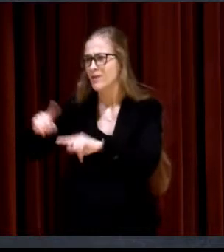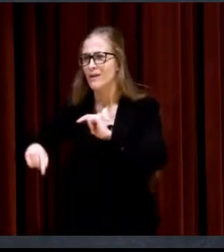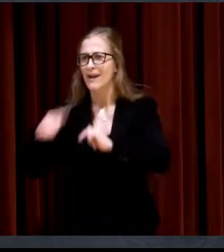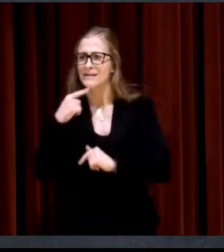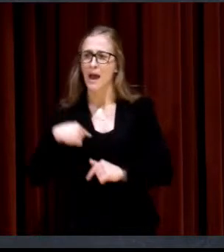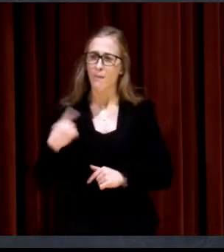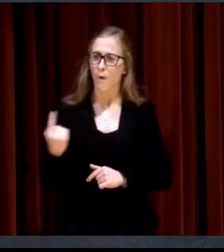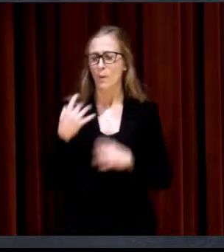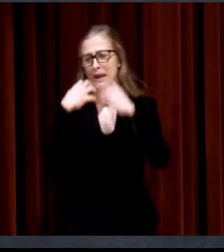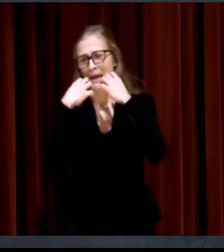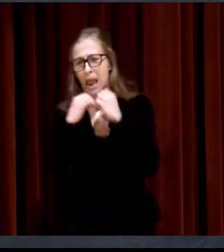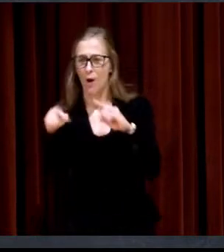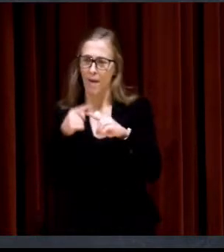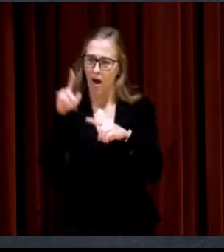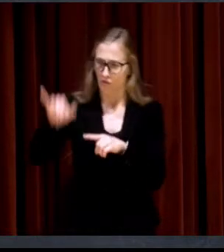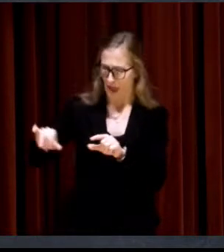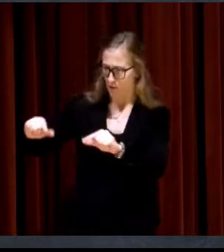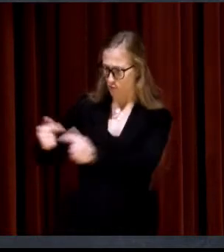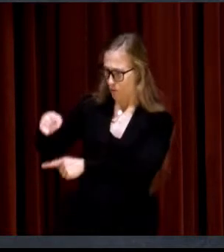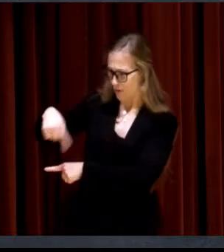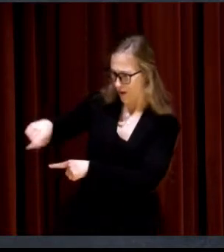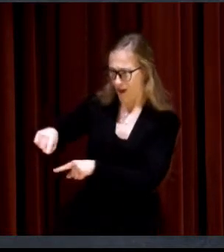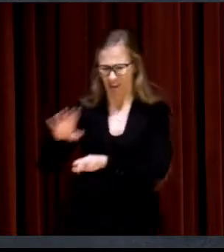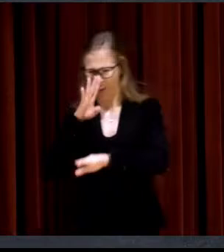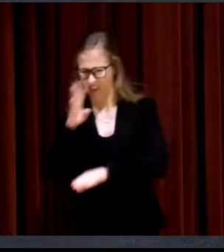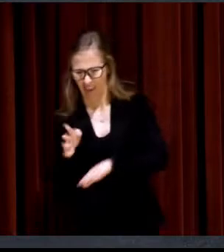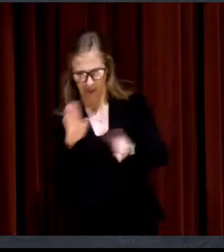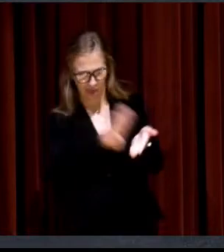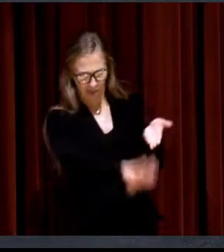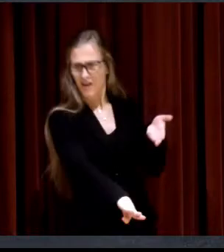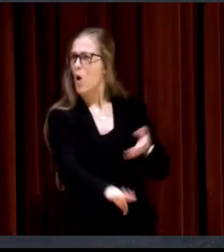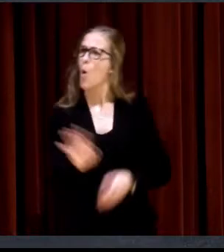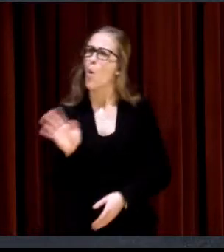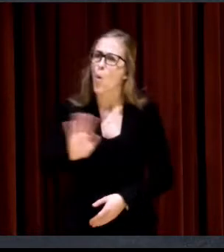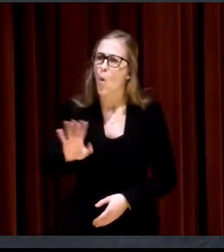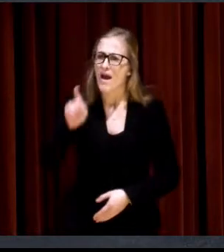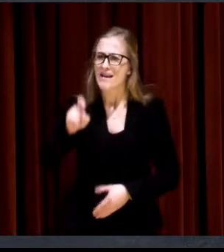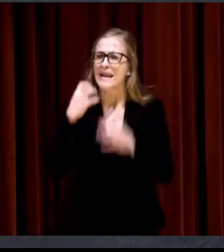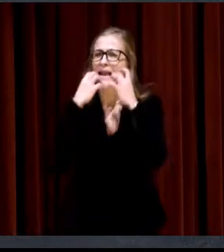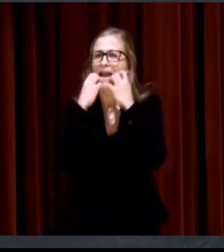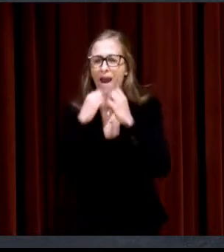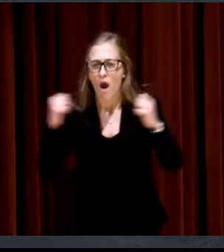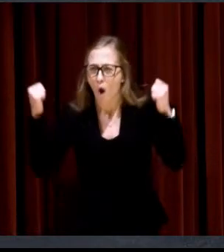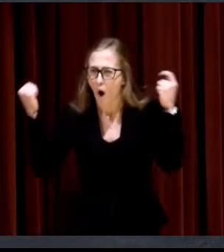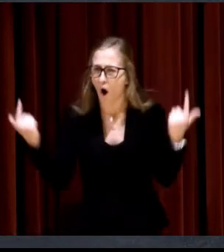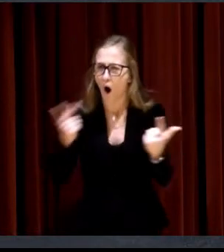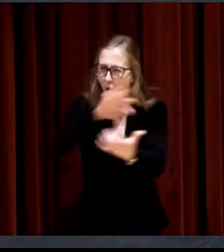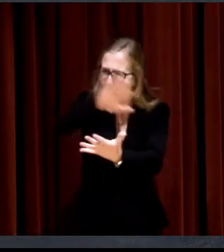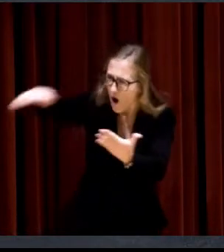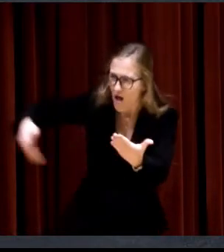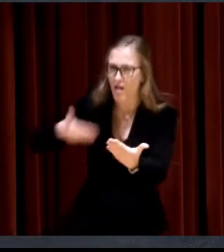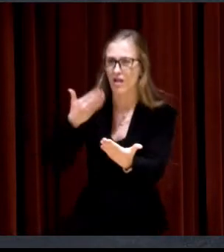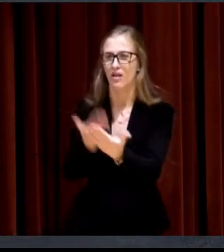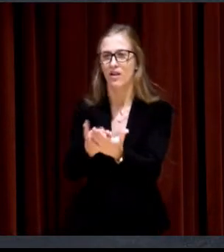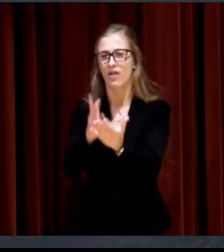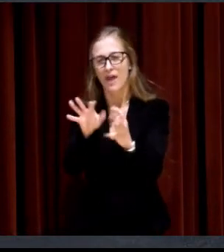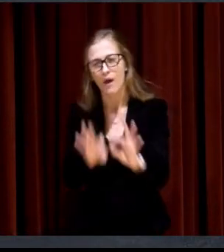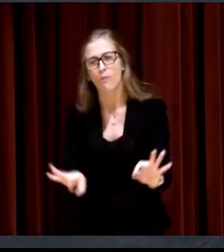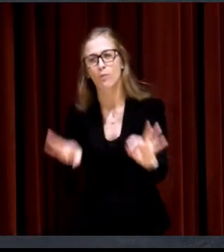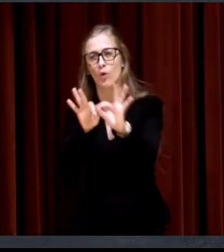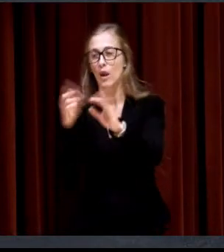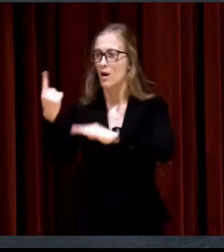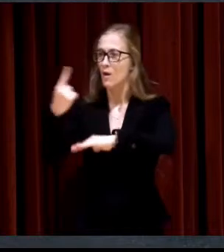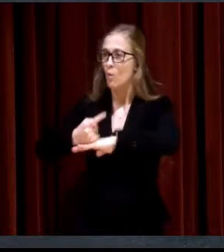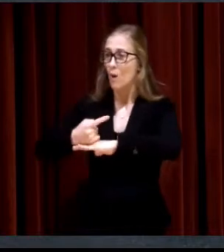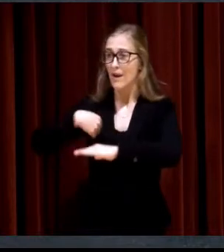only going to care about this group of kids. You have to care about all the children. Because, one day, we're all